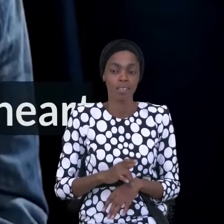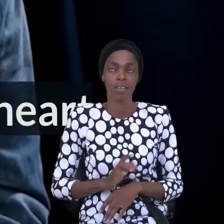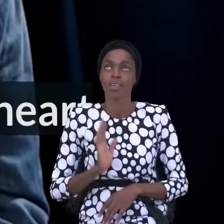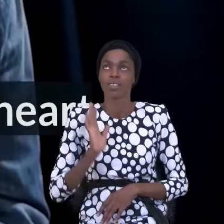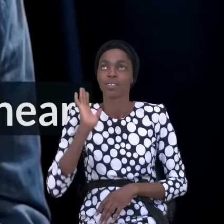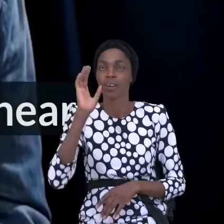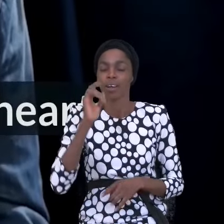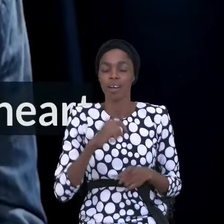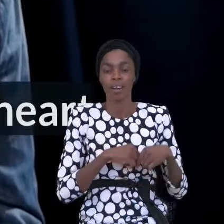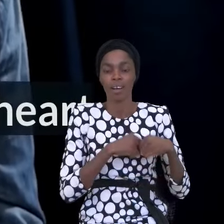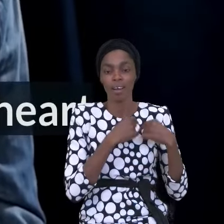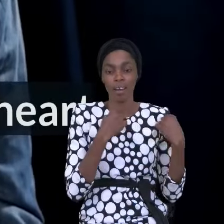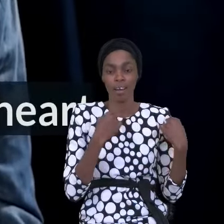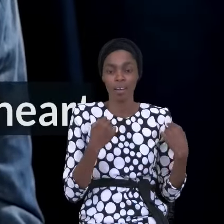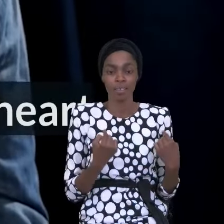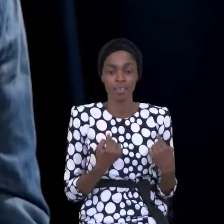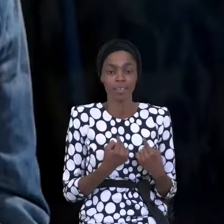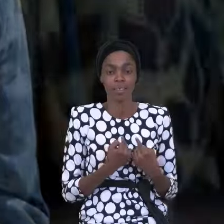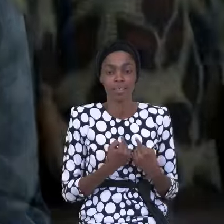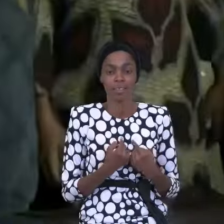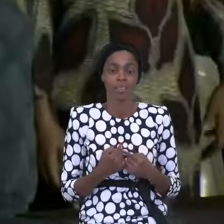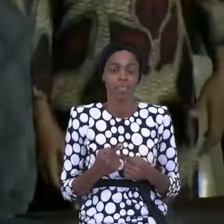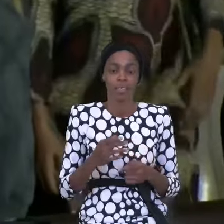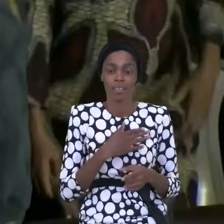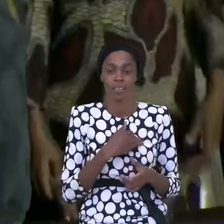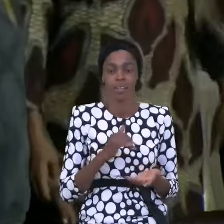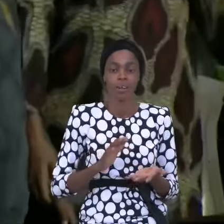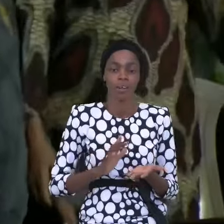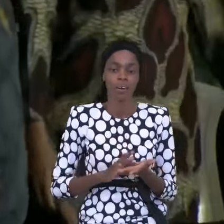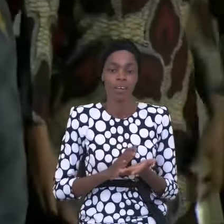touch your heart and